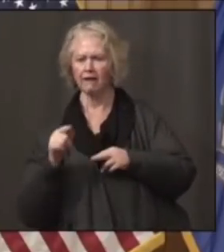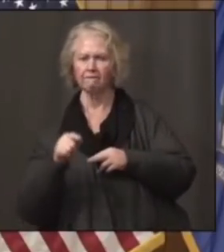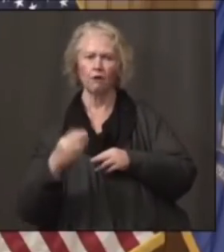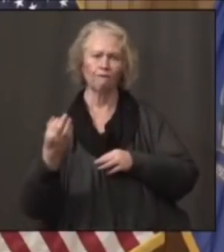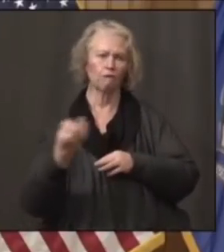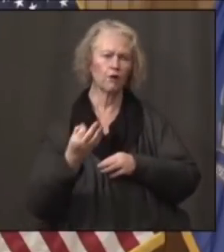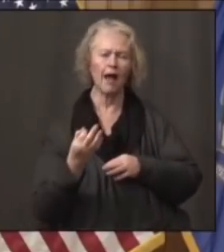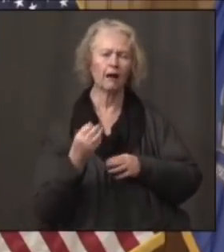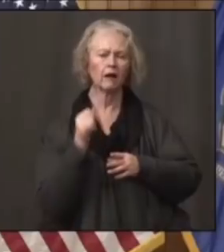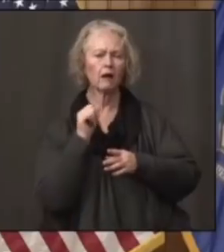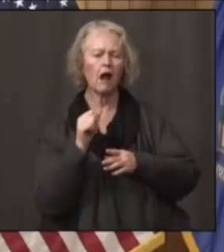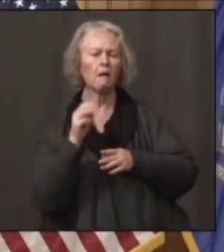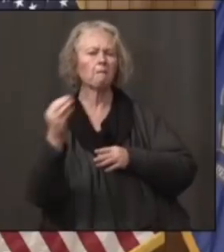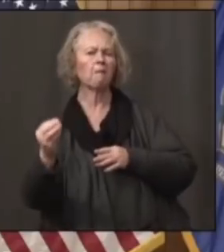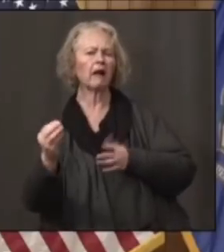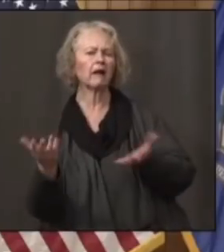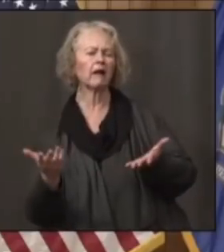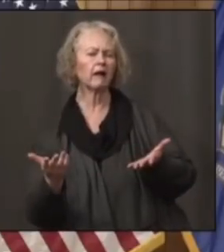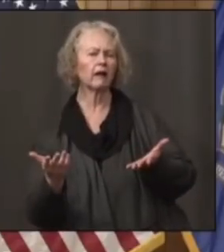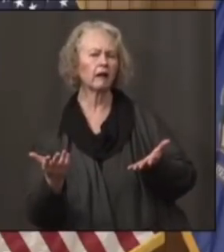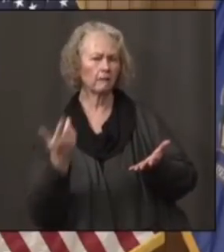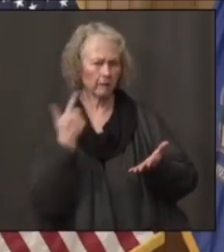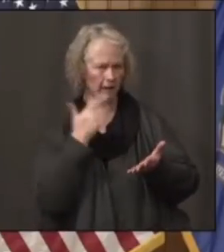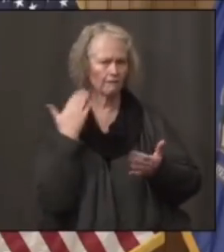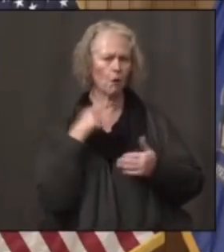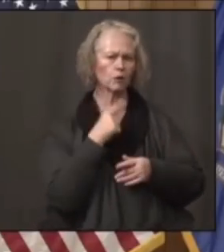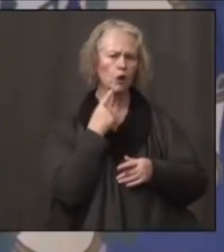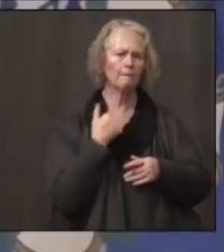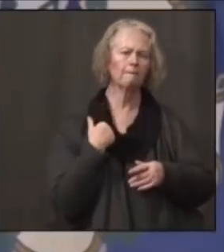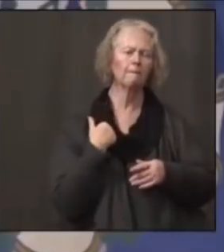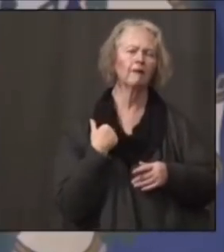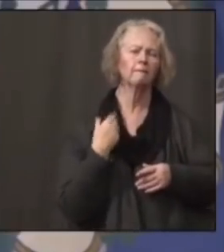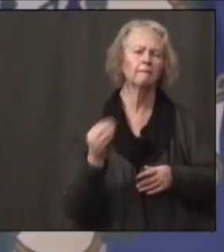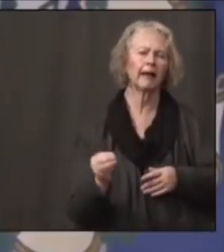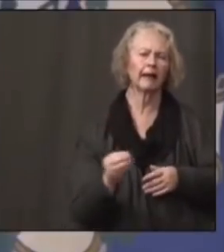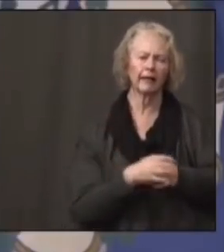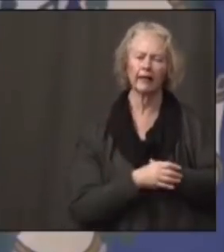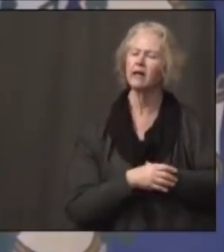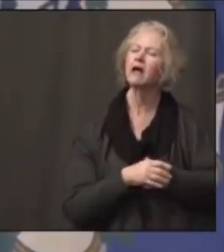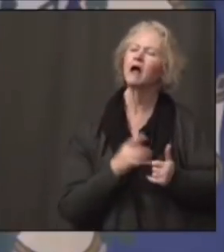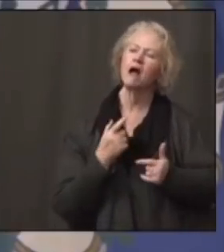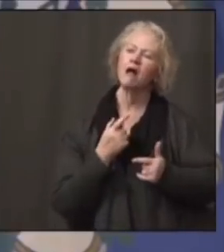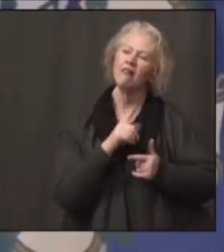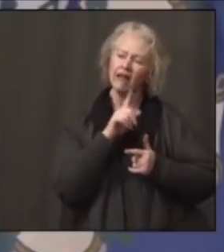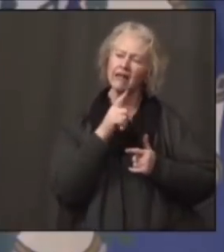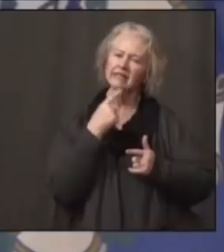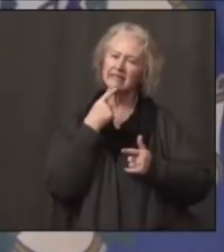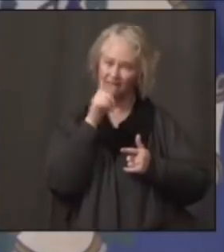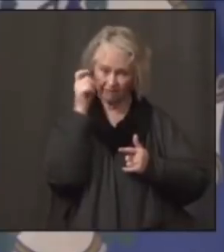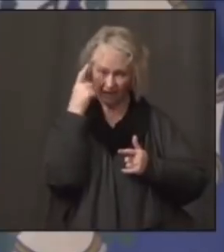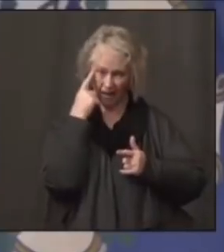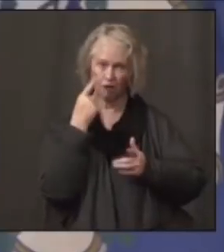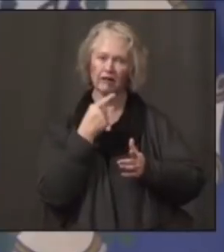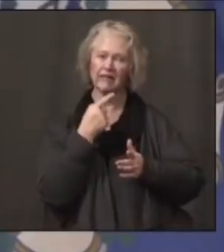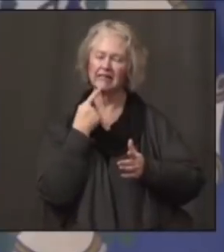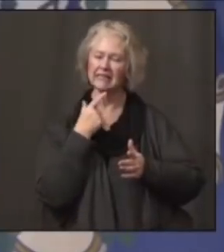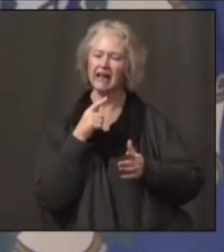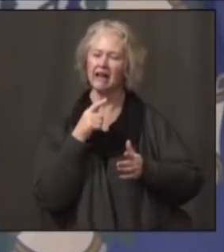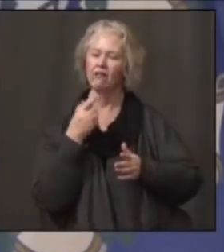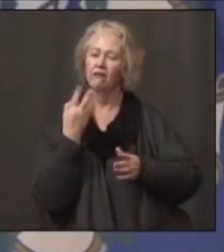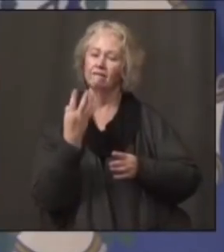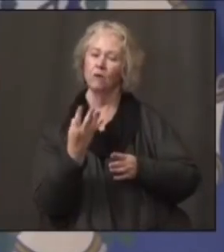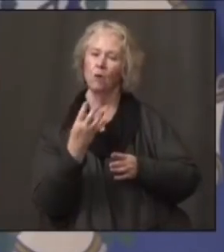as you've previously reported? Yeah, I'm told that the feds found 4 states that they want